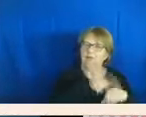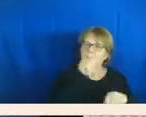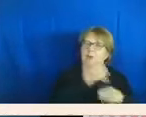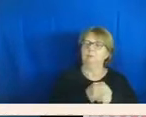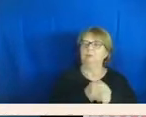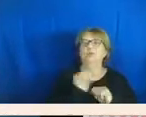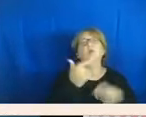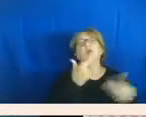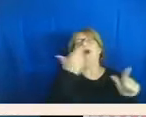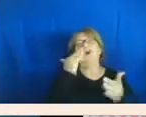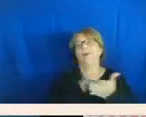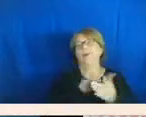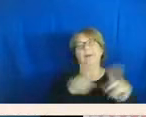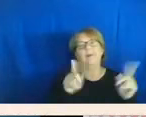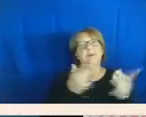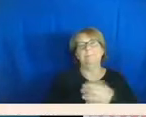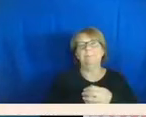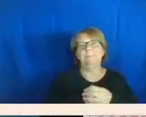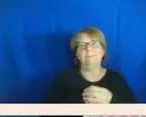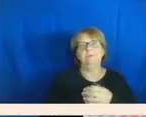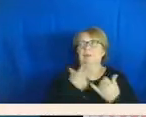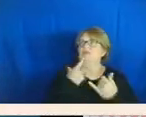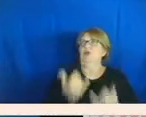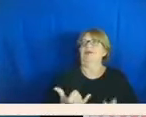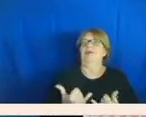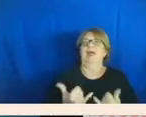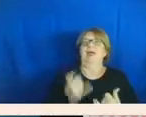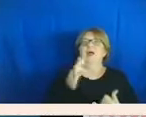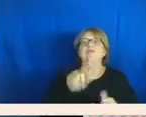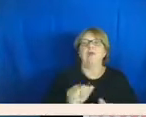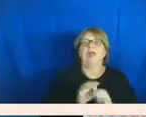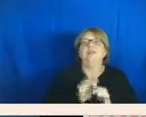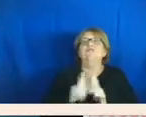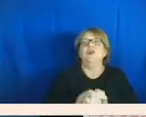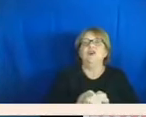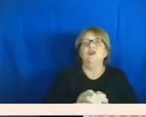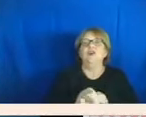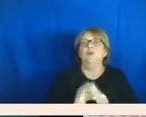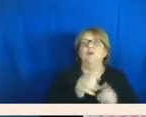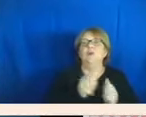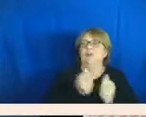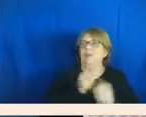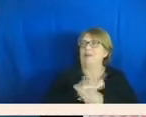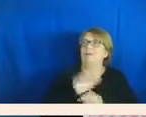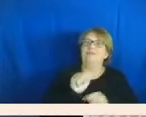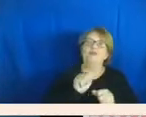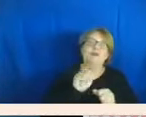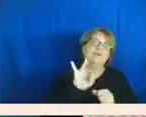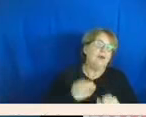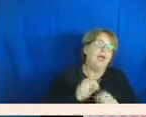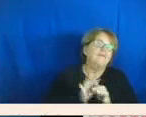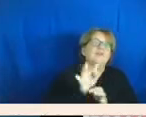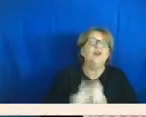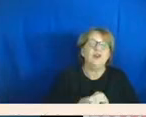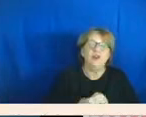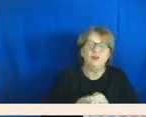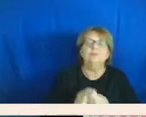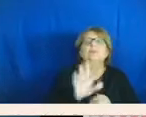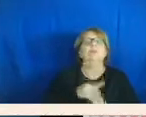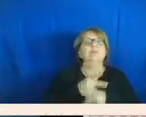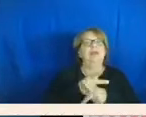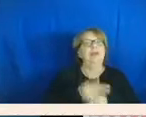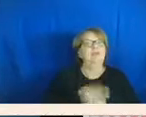mean, especially right now, if you can defer with the pandemic, if you can defer, just be careful that you know what you're getting